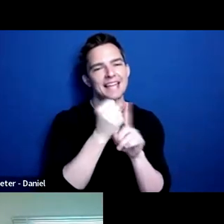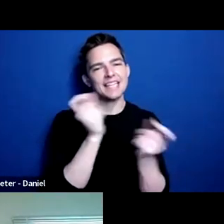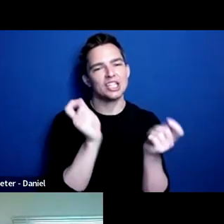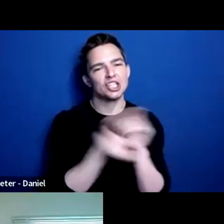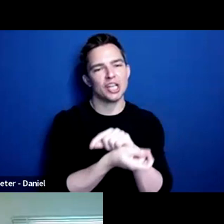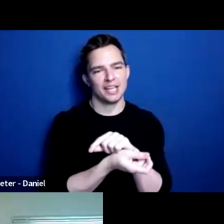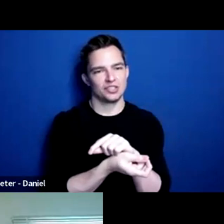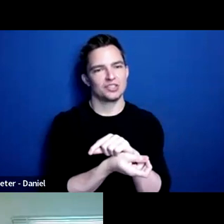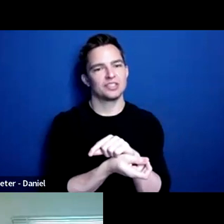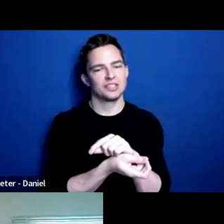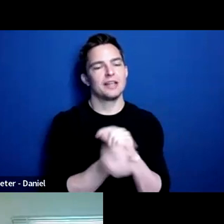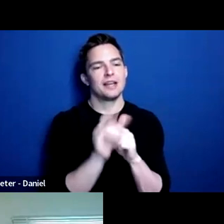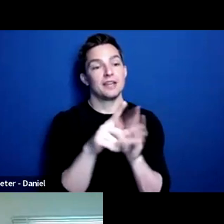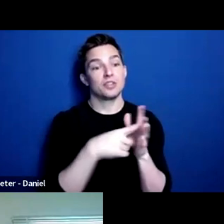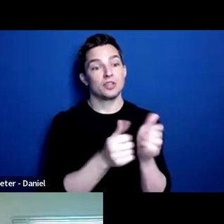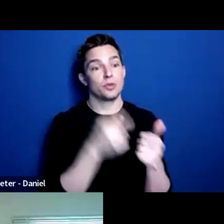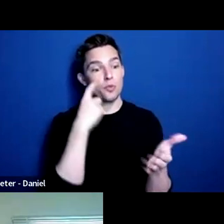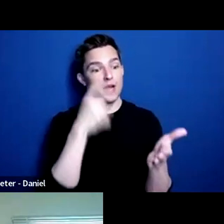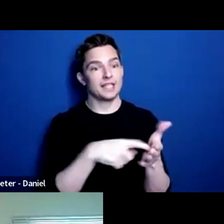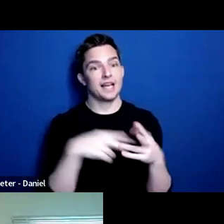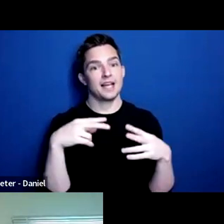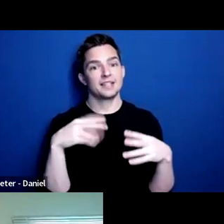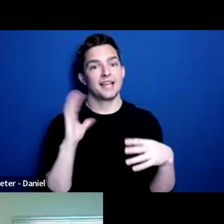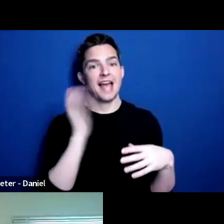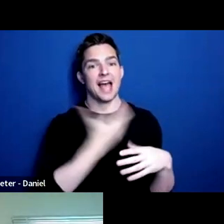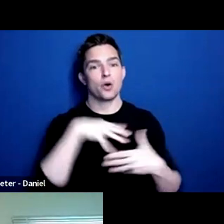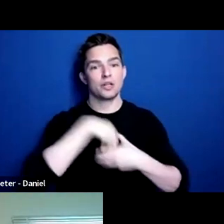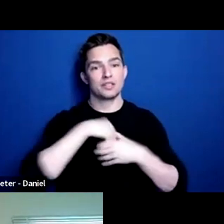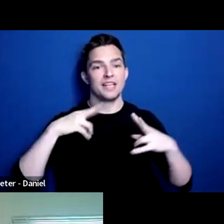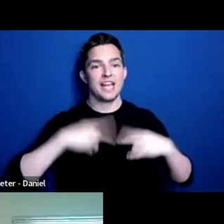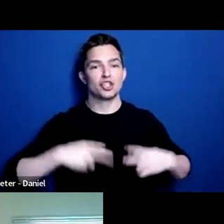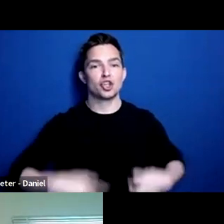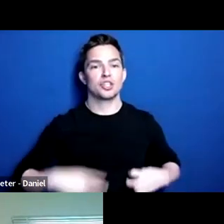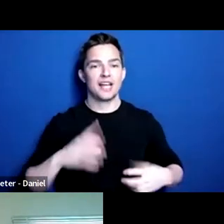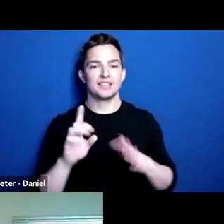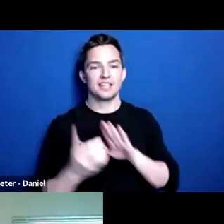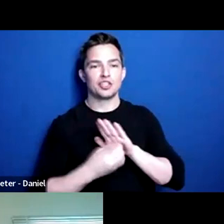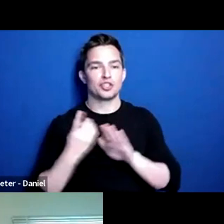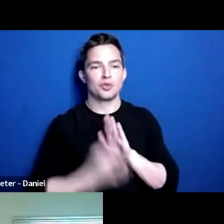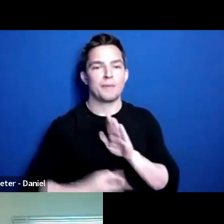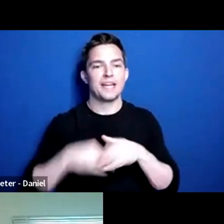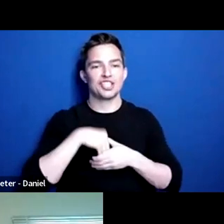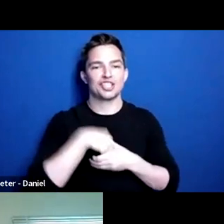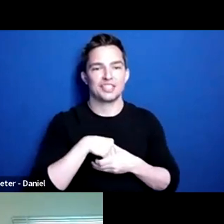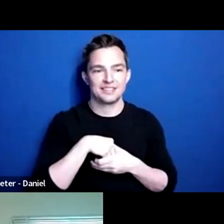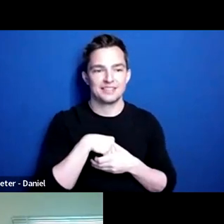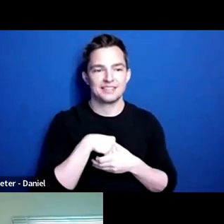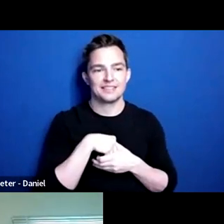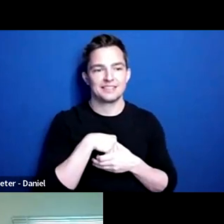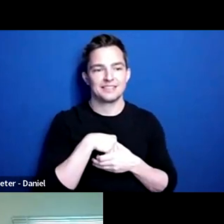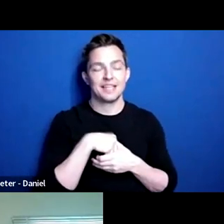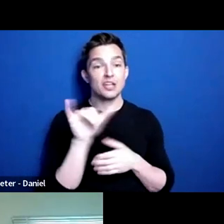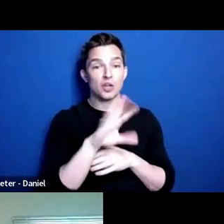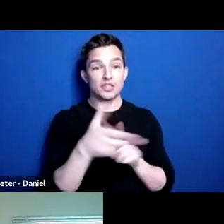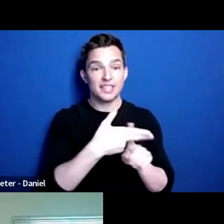really begins with recognizing our internalized discrimination, as well as the